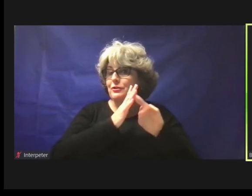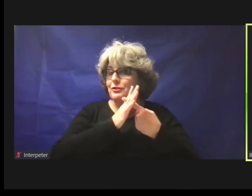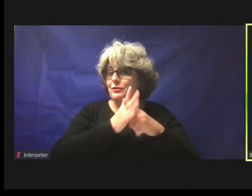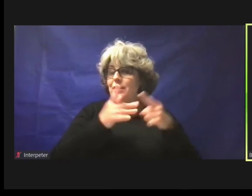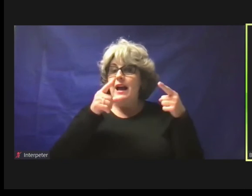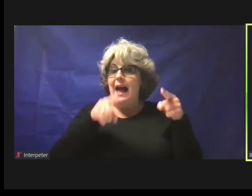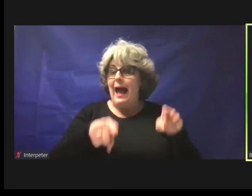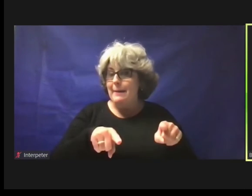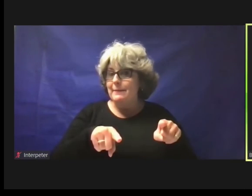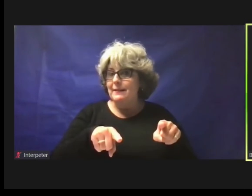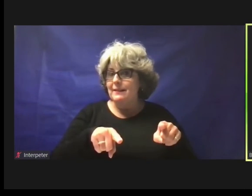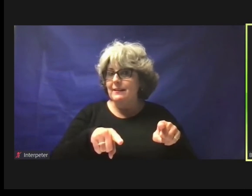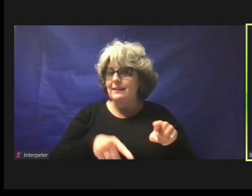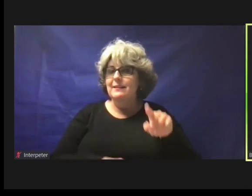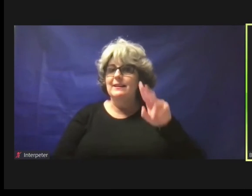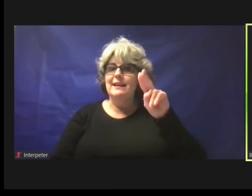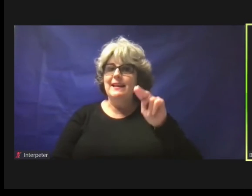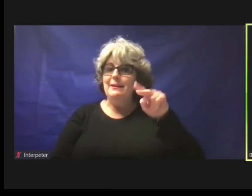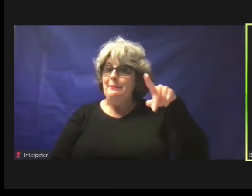out to be